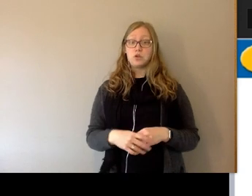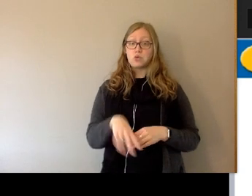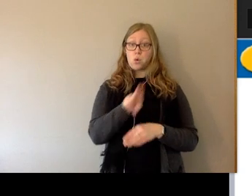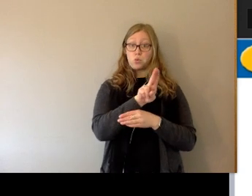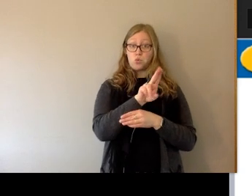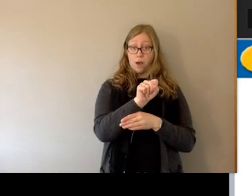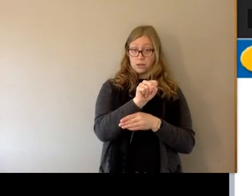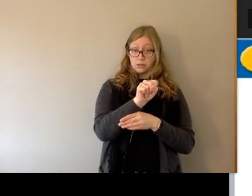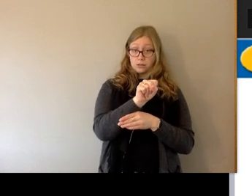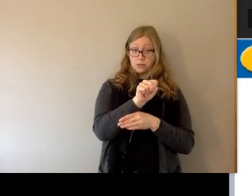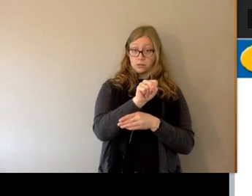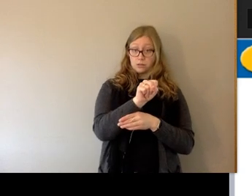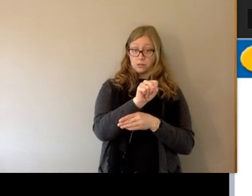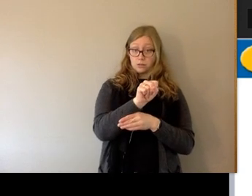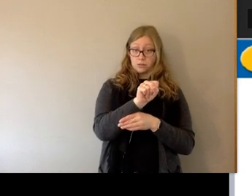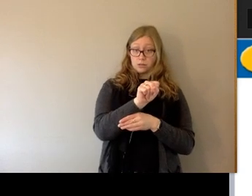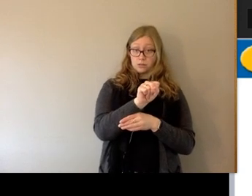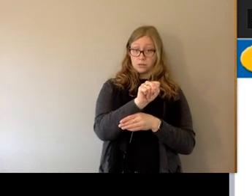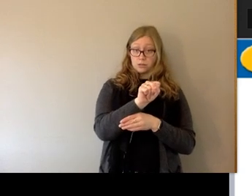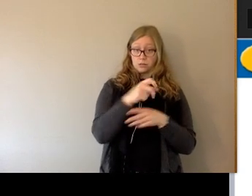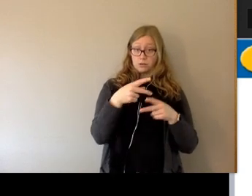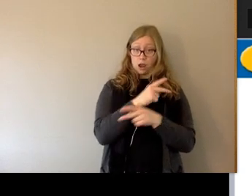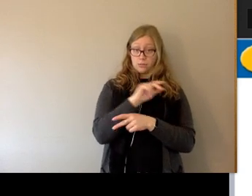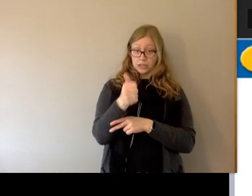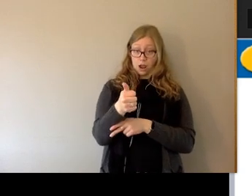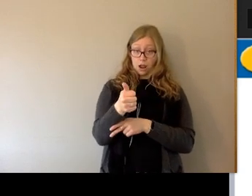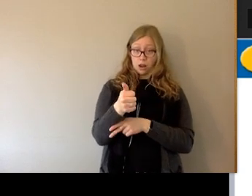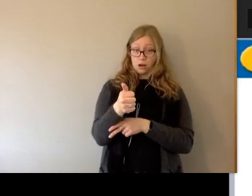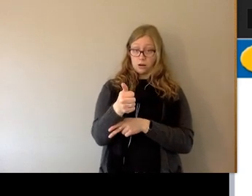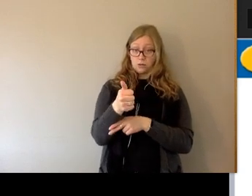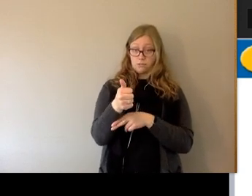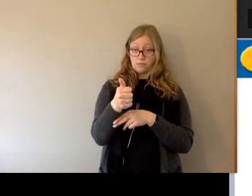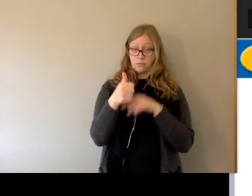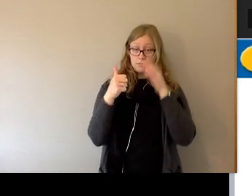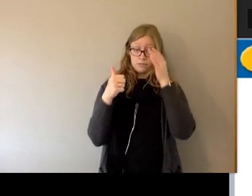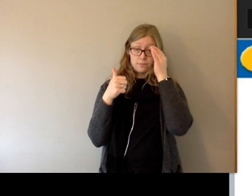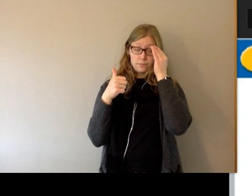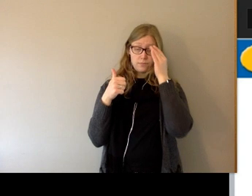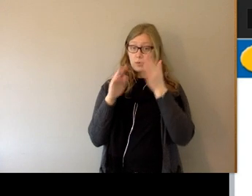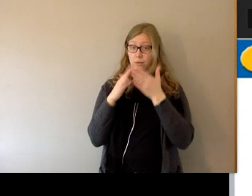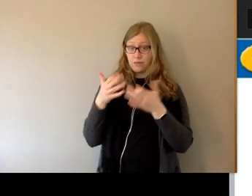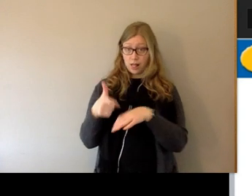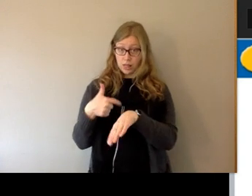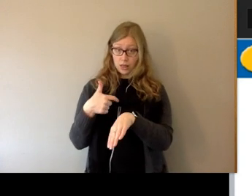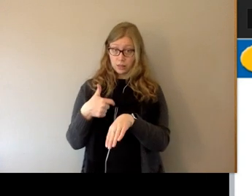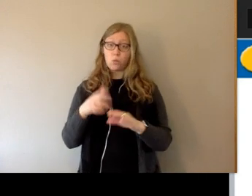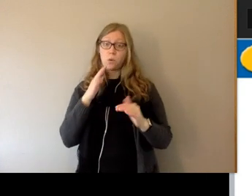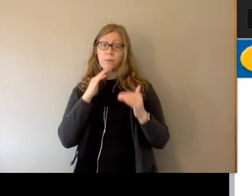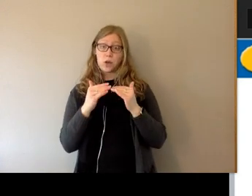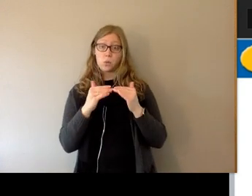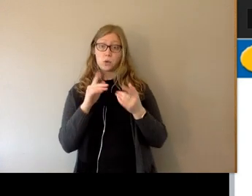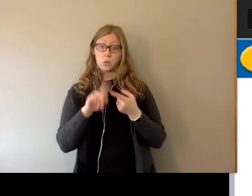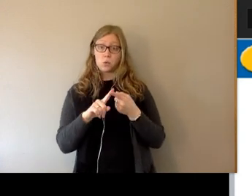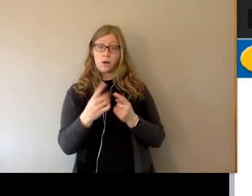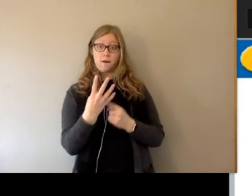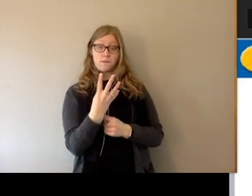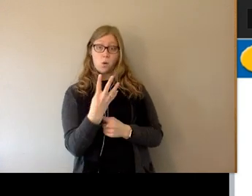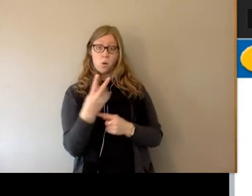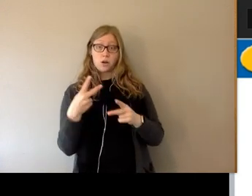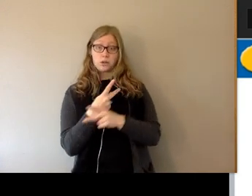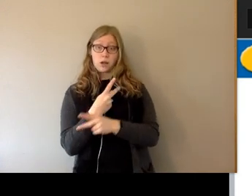10 times US, whatever that length US is, is going to be 4 times 14.